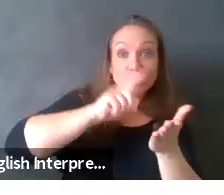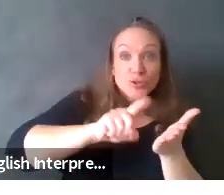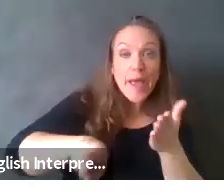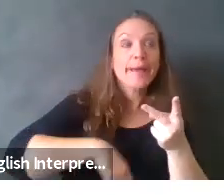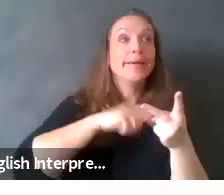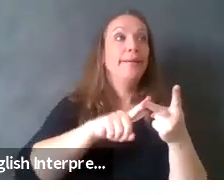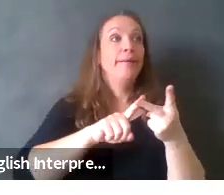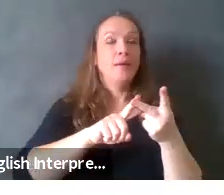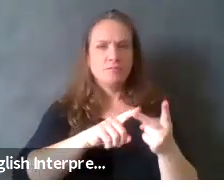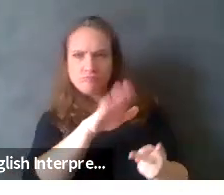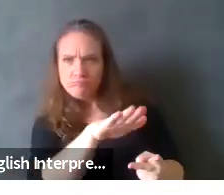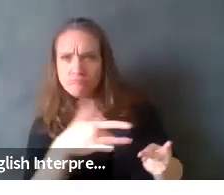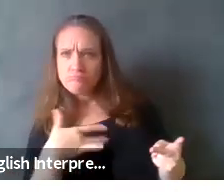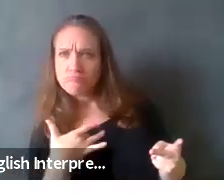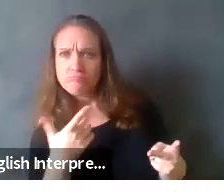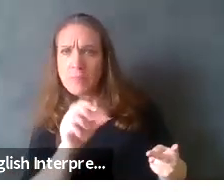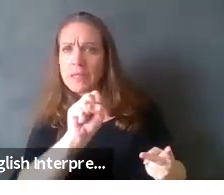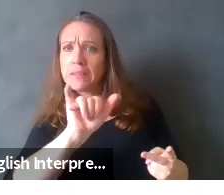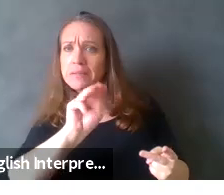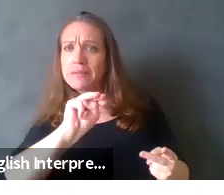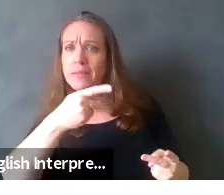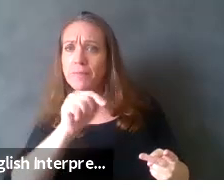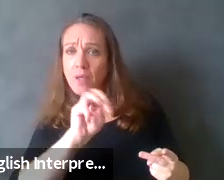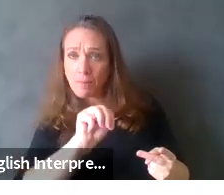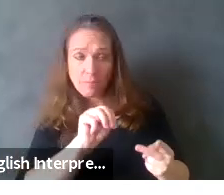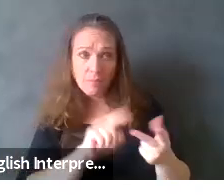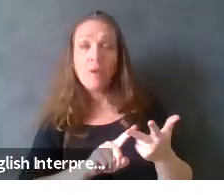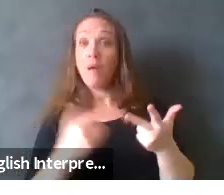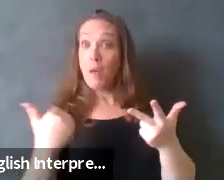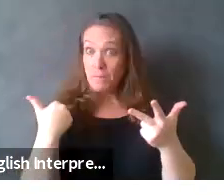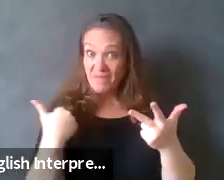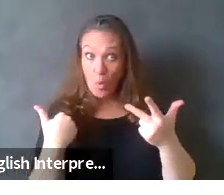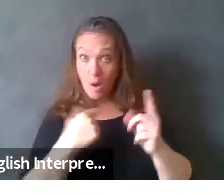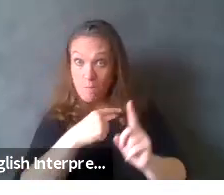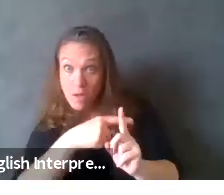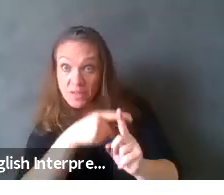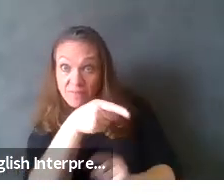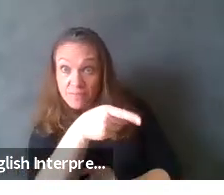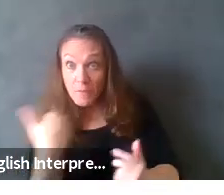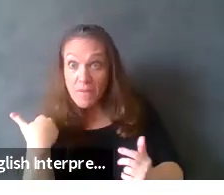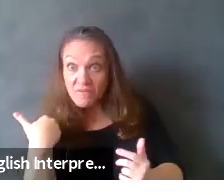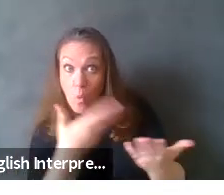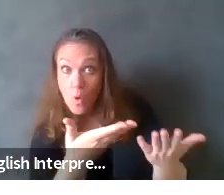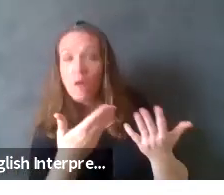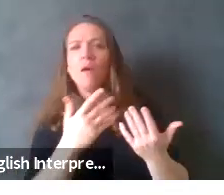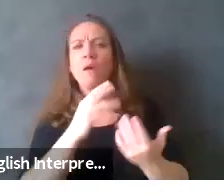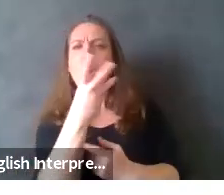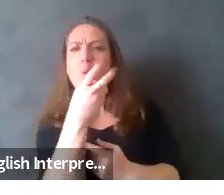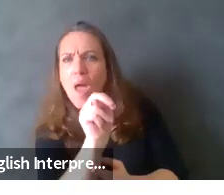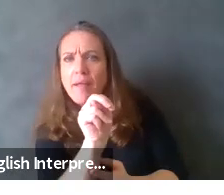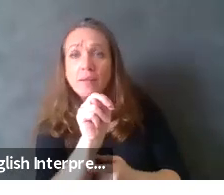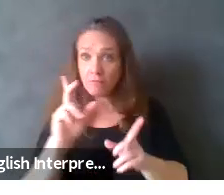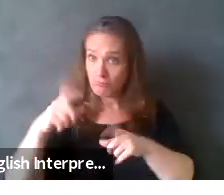any symptoms, asking if they've tested positive for COVID and how soon or how by 14 days, has it